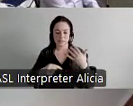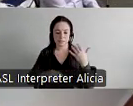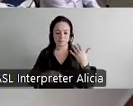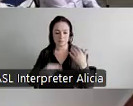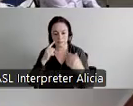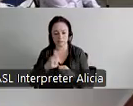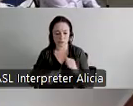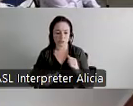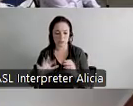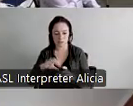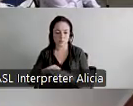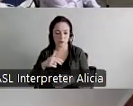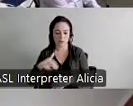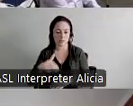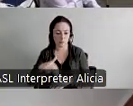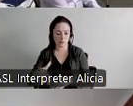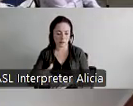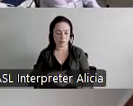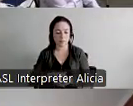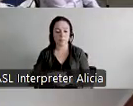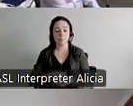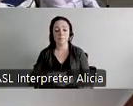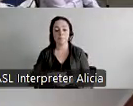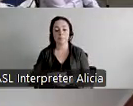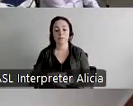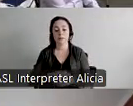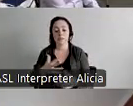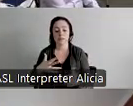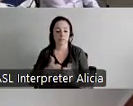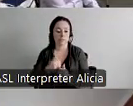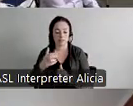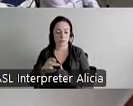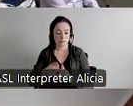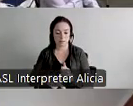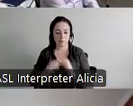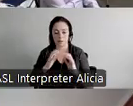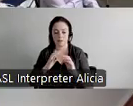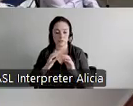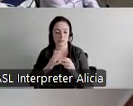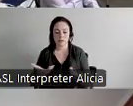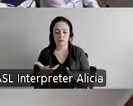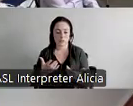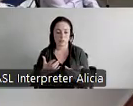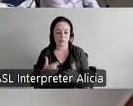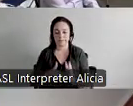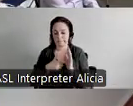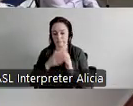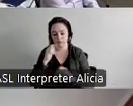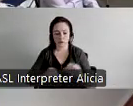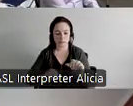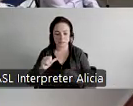that are part of Art Walk. And then in a follow-up conversation, what would it take to actually do an assessment of maintenance